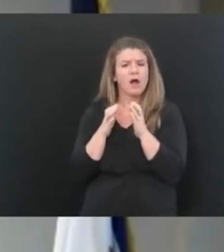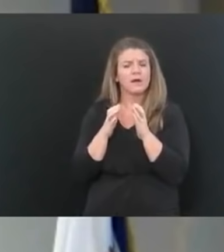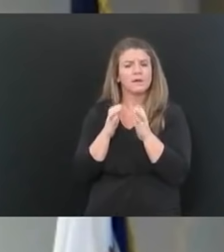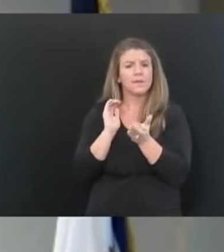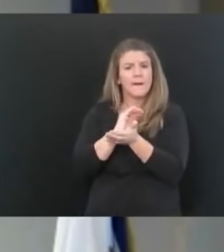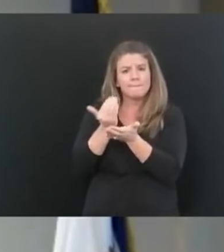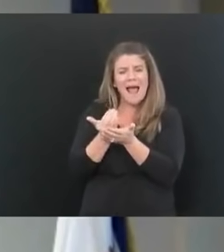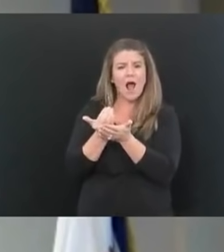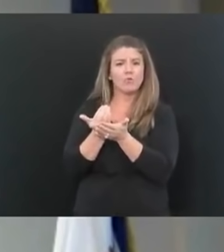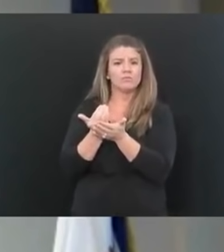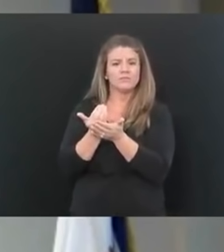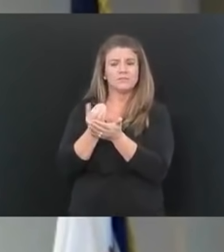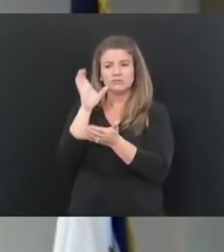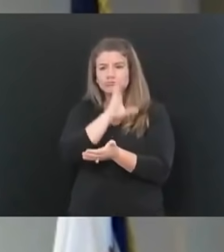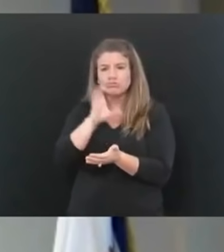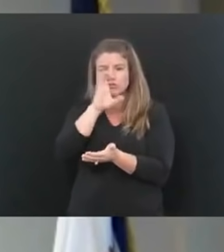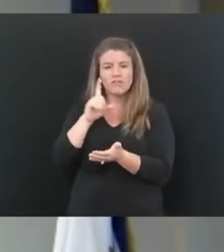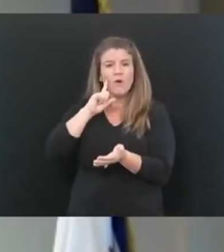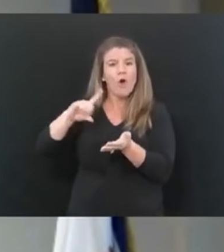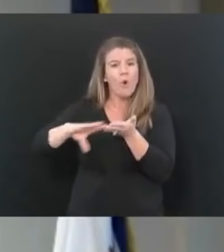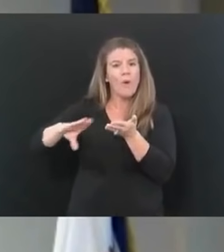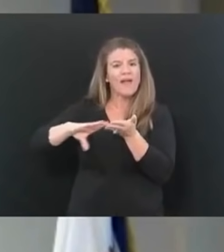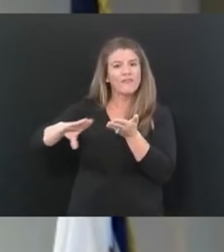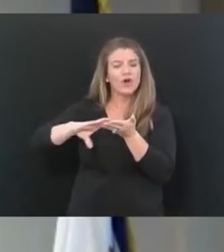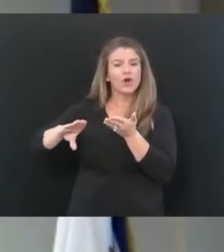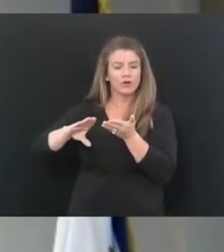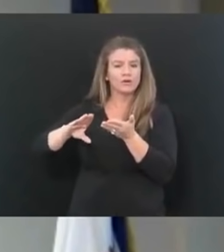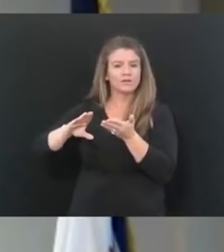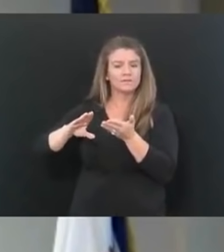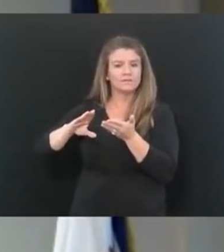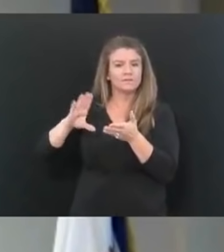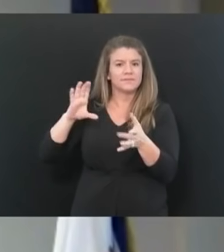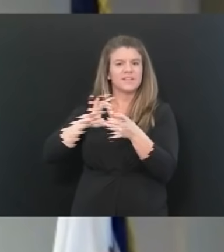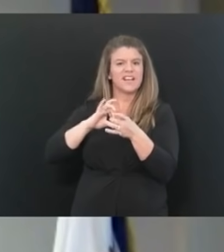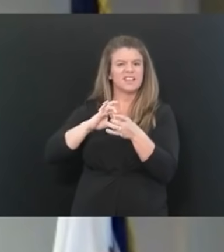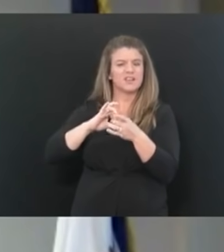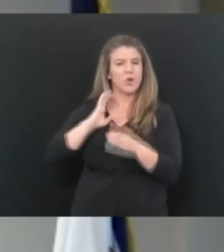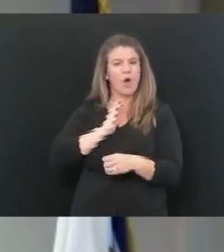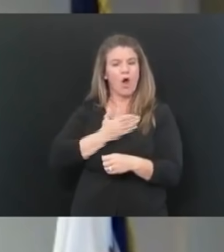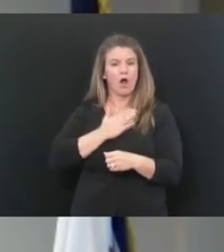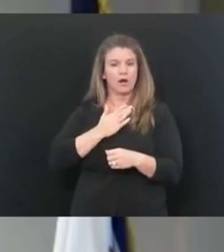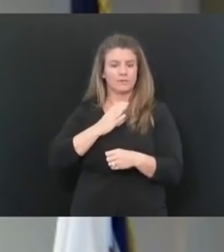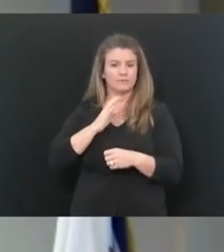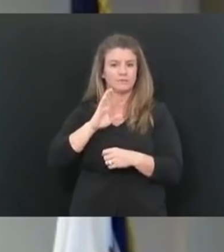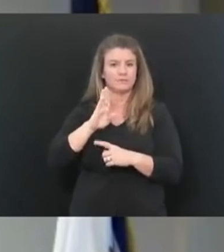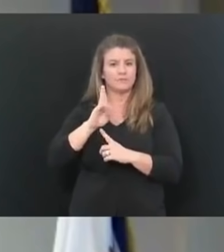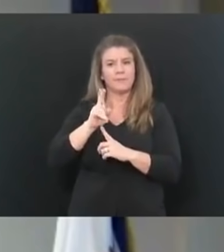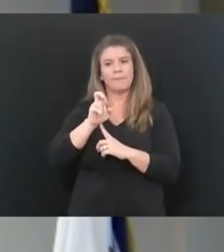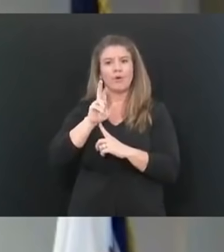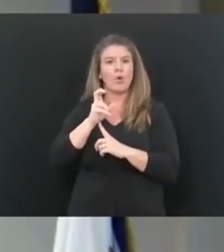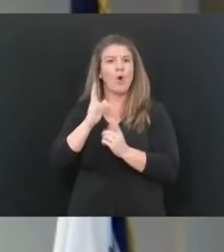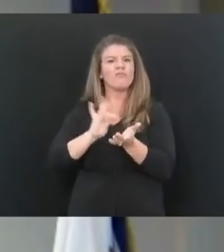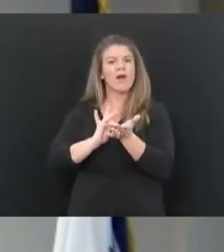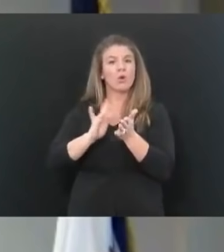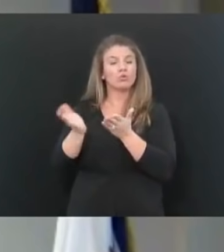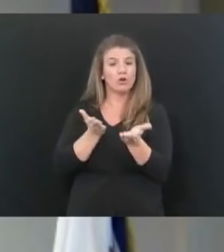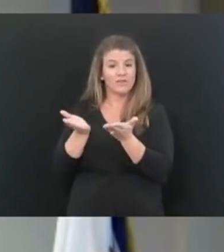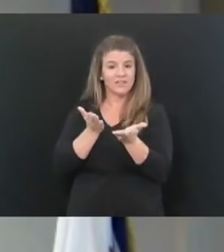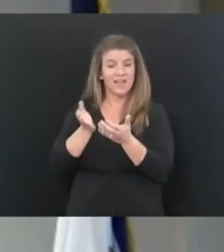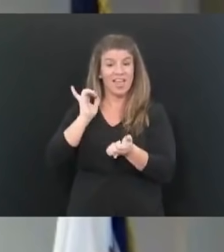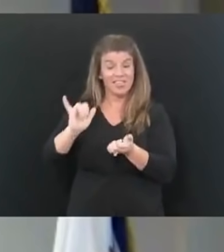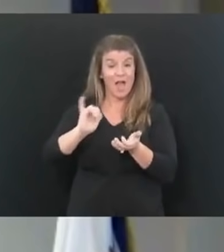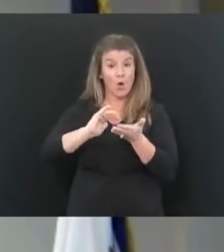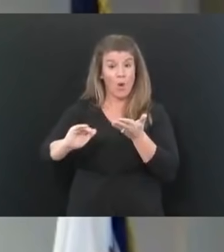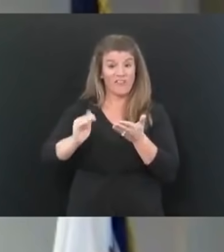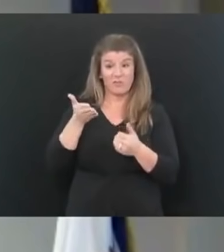an SED waiver through our Bureau of Medical Services. That waiver has